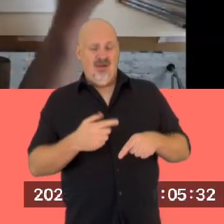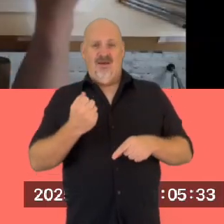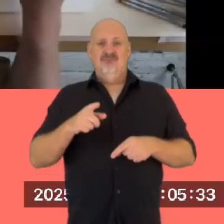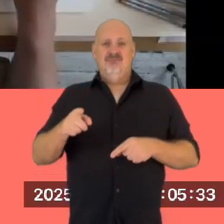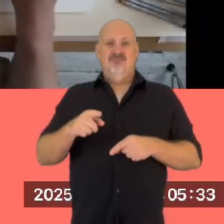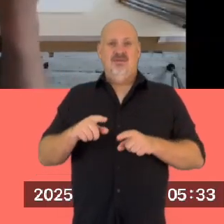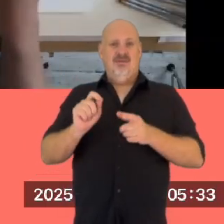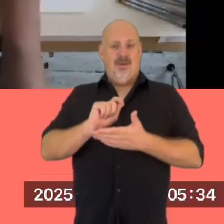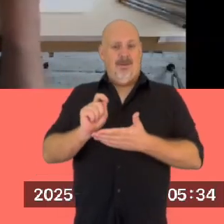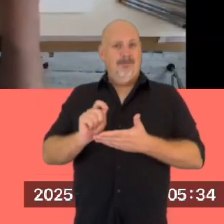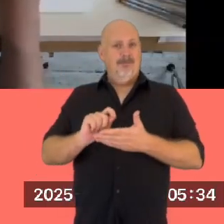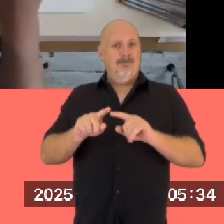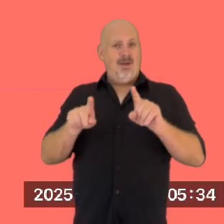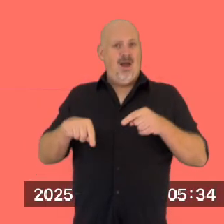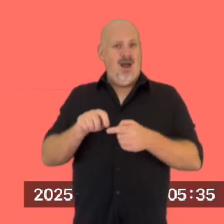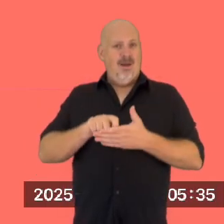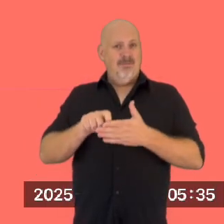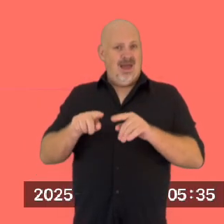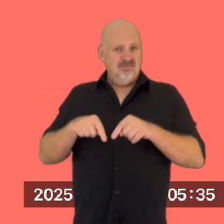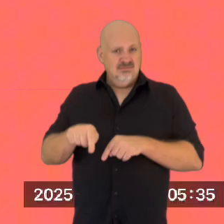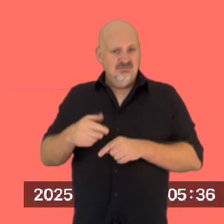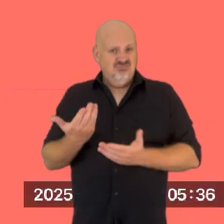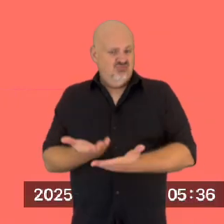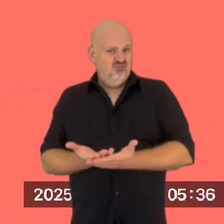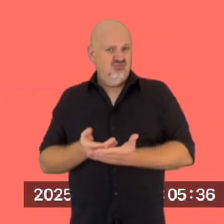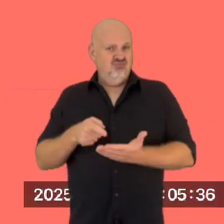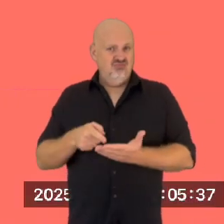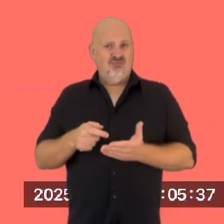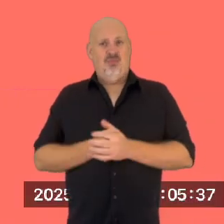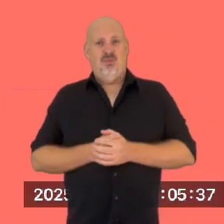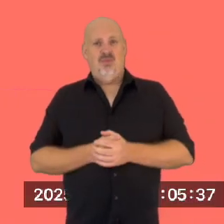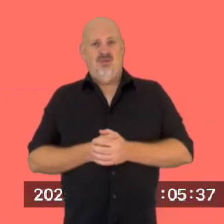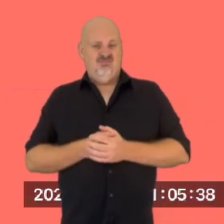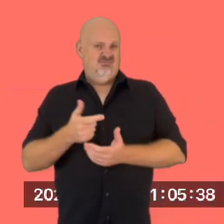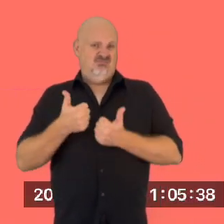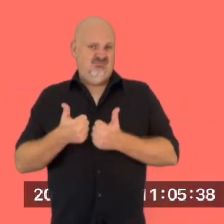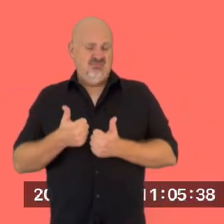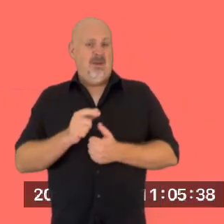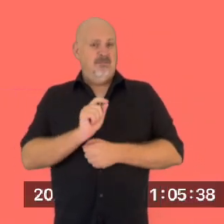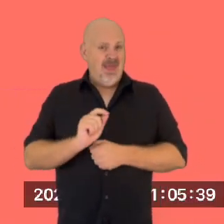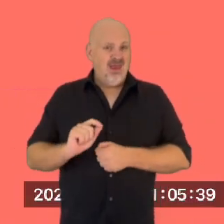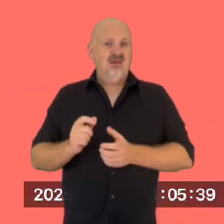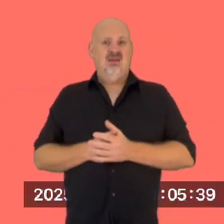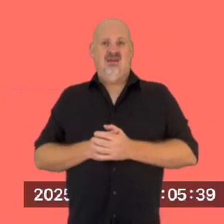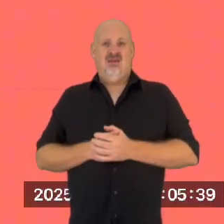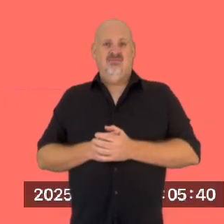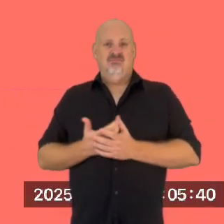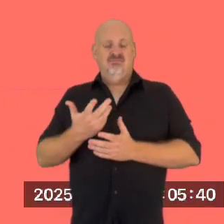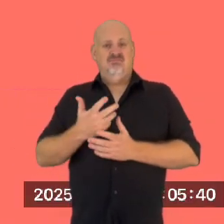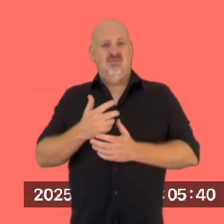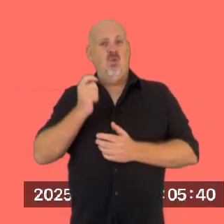of the materials out here. I've got a marker pad right here, which is great if you want to work with sort of